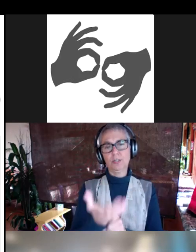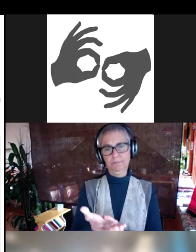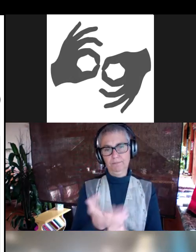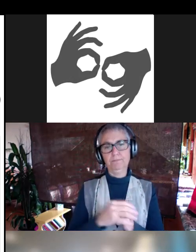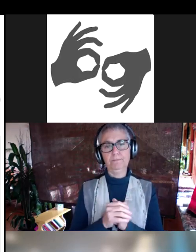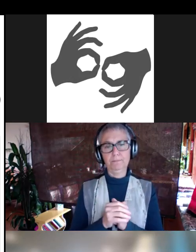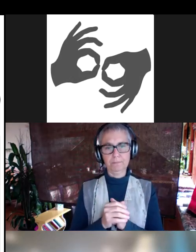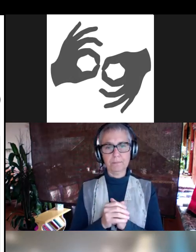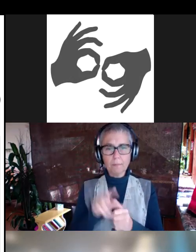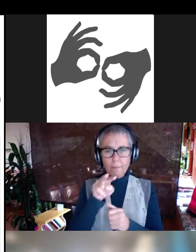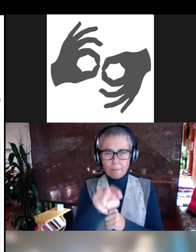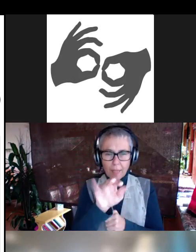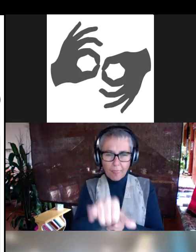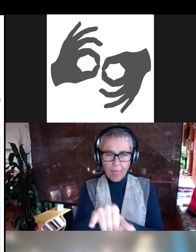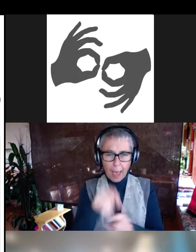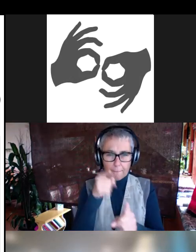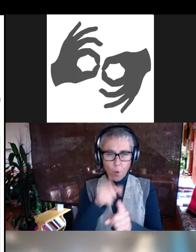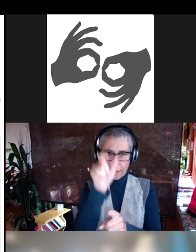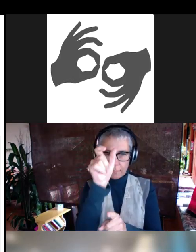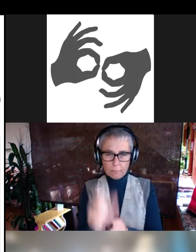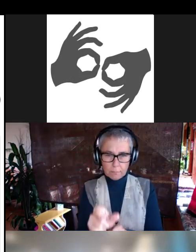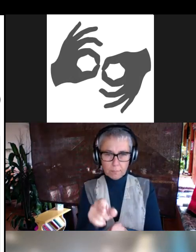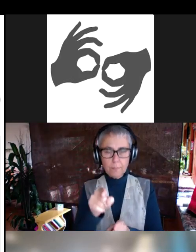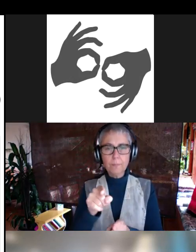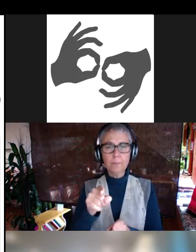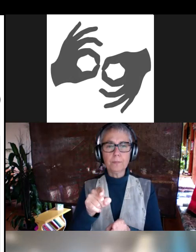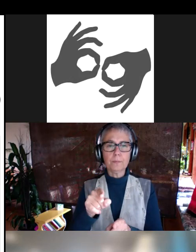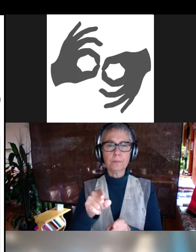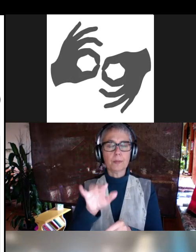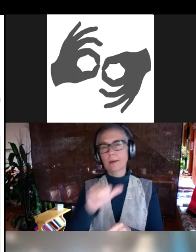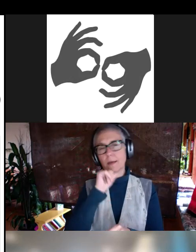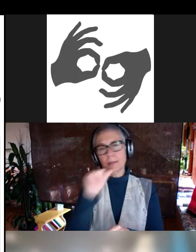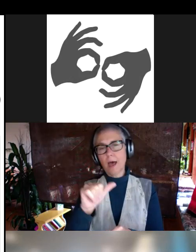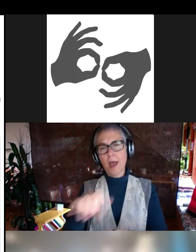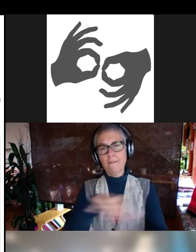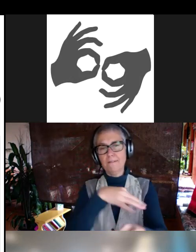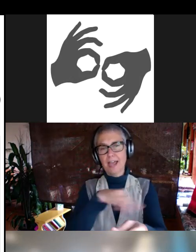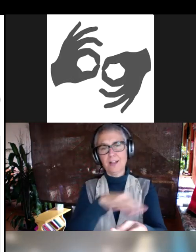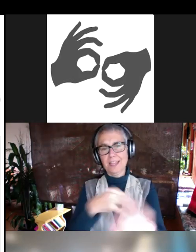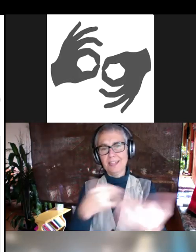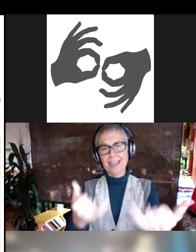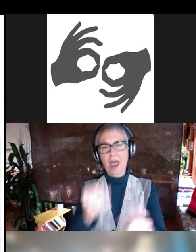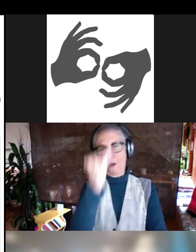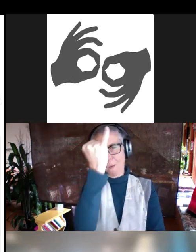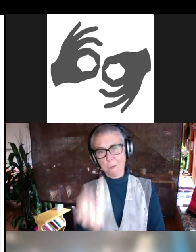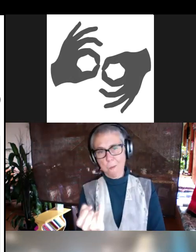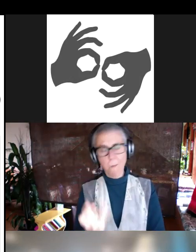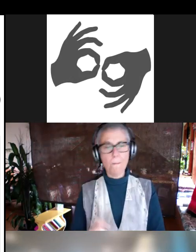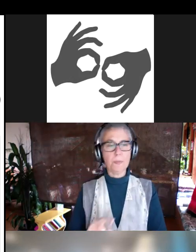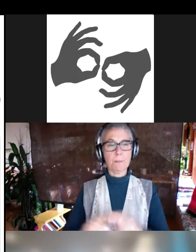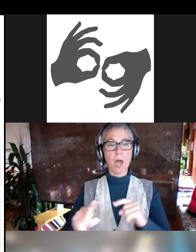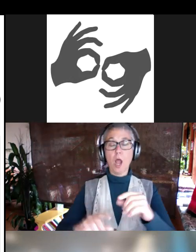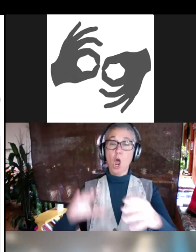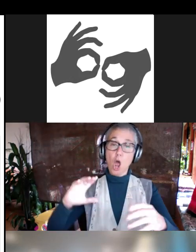So actually, if we look at this point here, this is basically not a violin plot at this point. It's pretty much a line. The global maximum